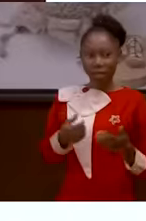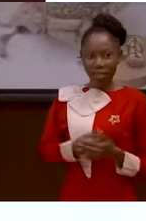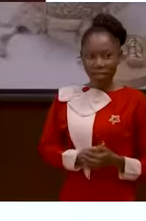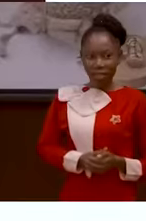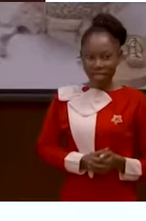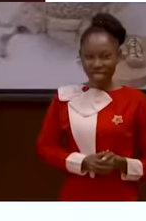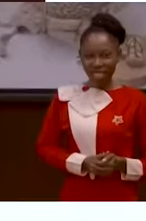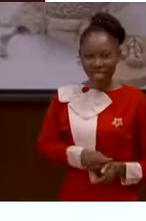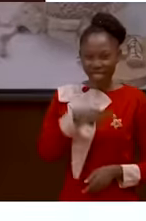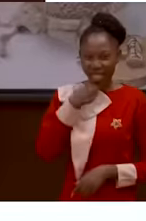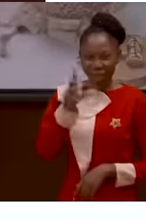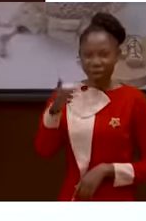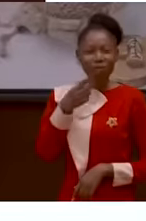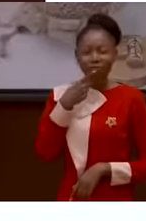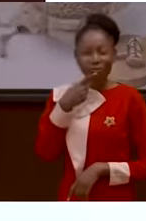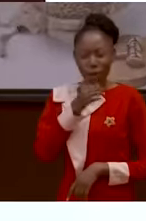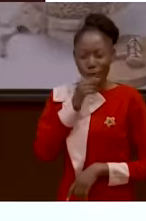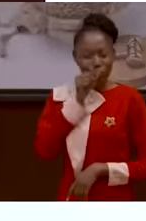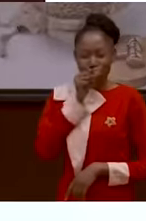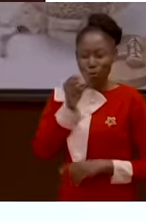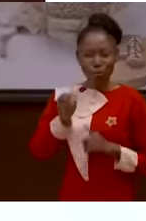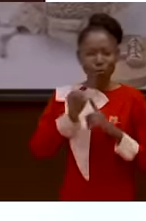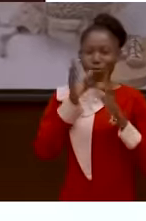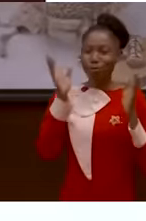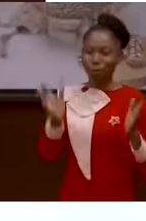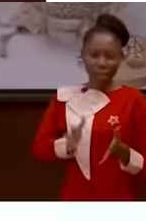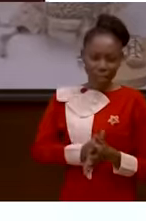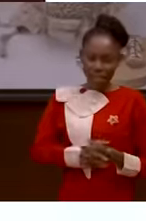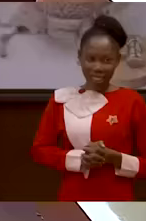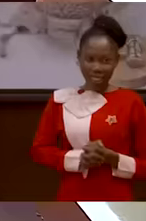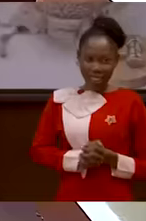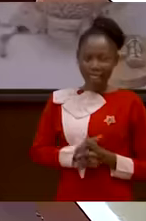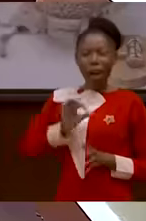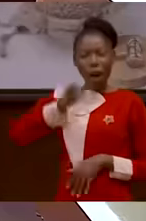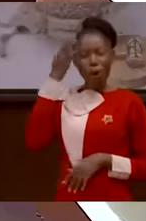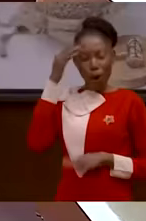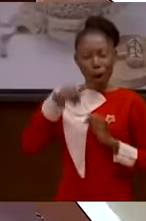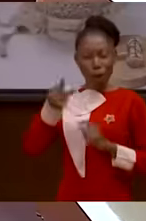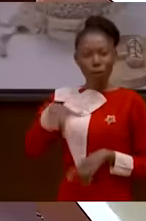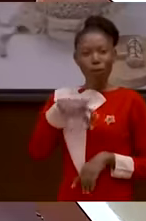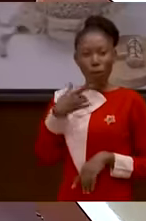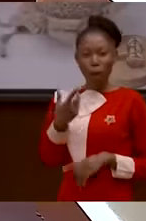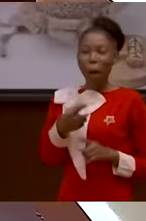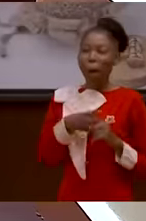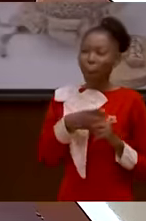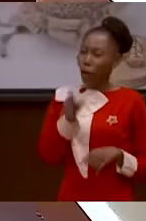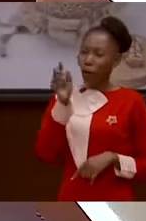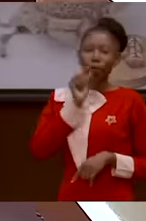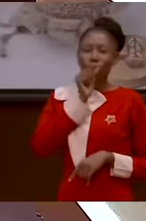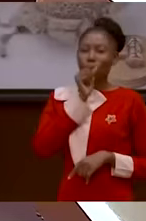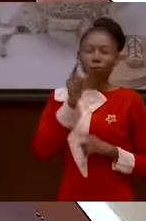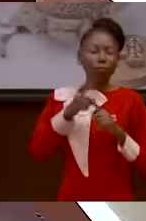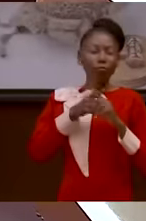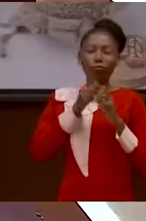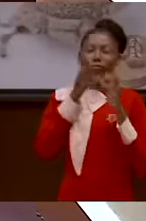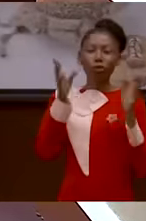is too sharp. I'm telling you, I'll tell you the truth. Do you understand? Yes. I know how you feel. Now, order!